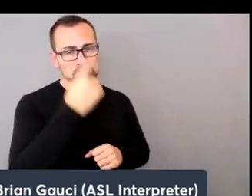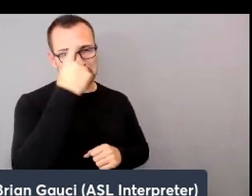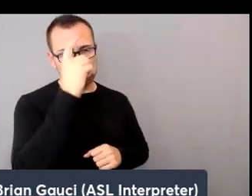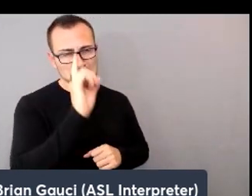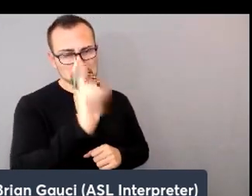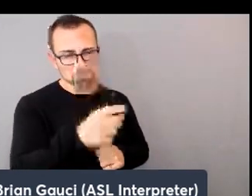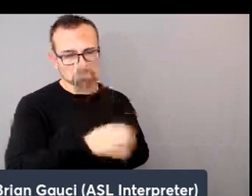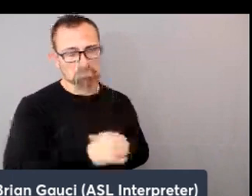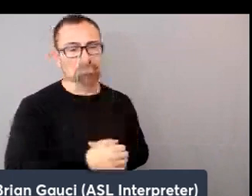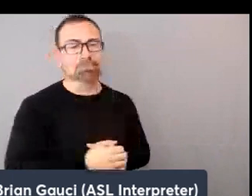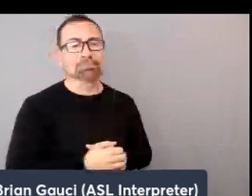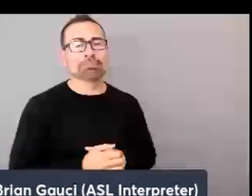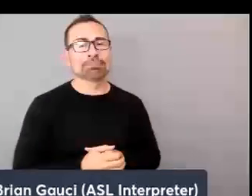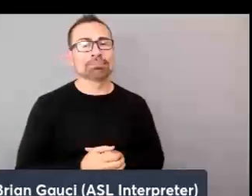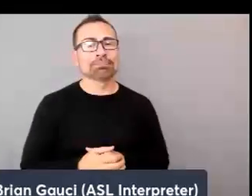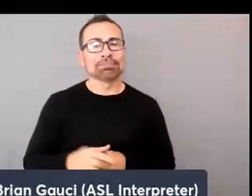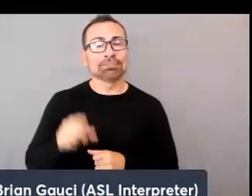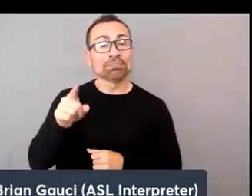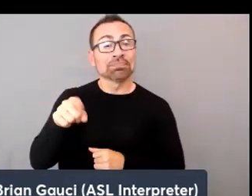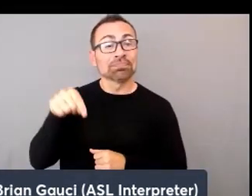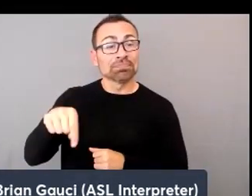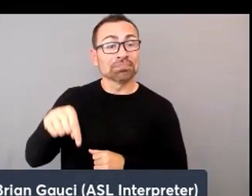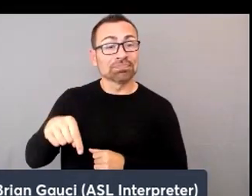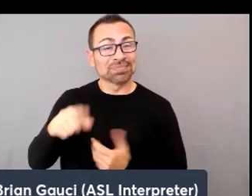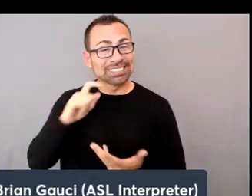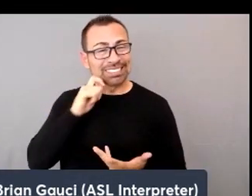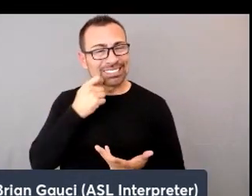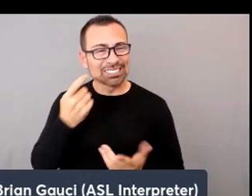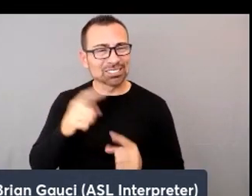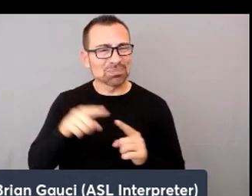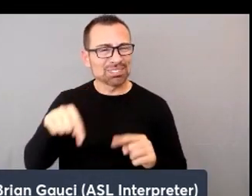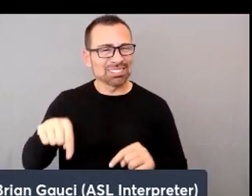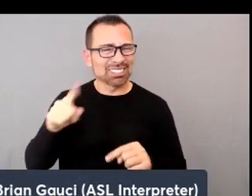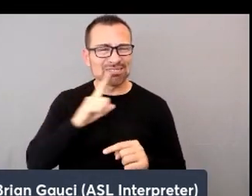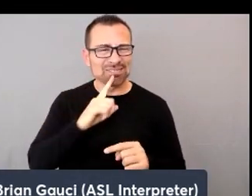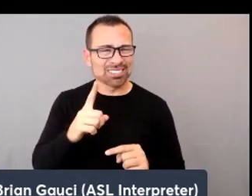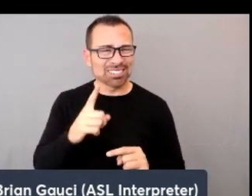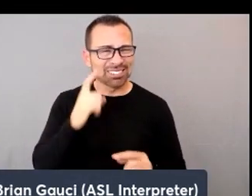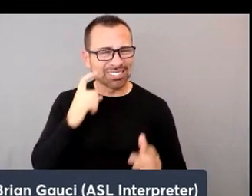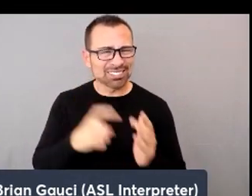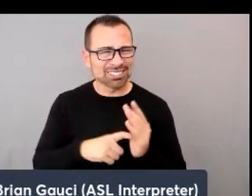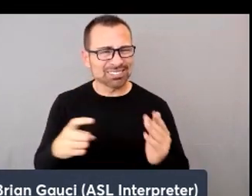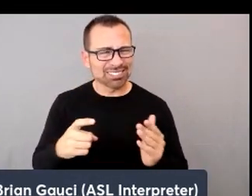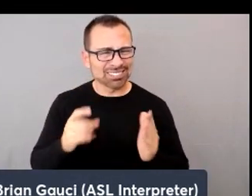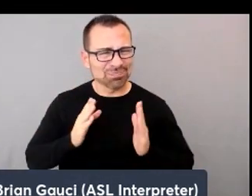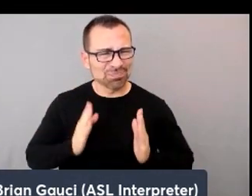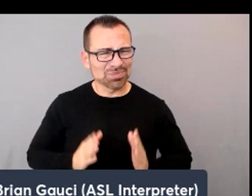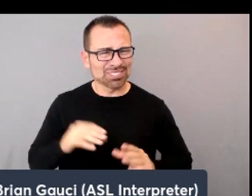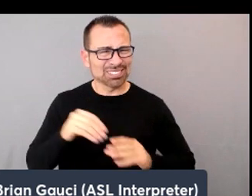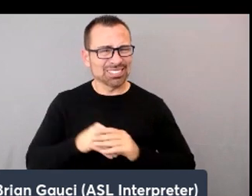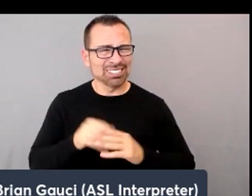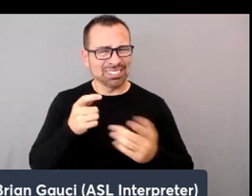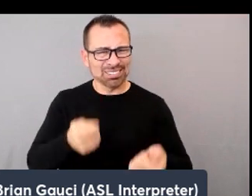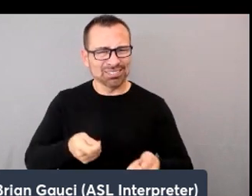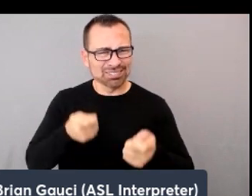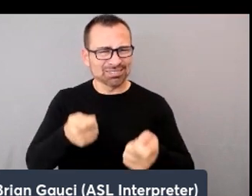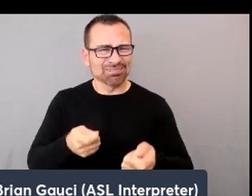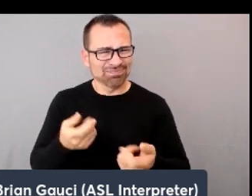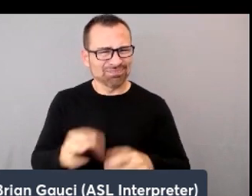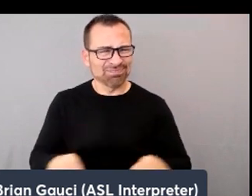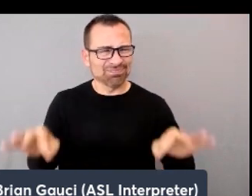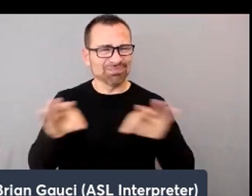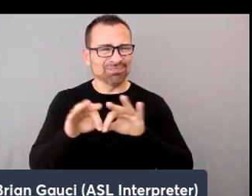don't really need to detect humans in gardens all that much. I see this as a huge problem. You know, how do we